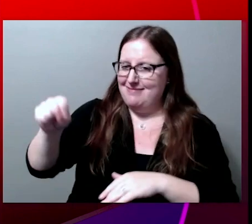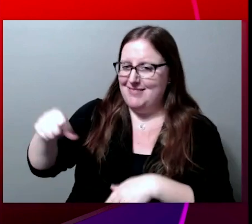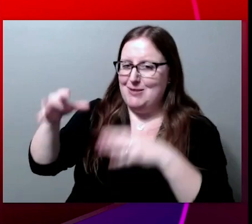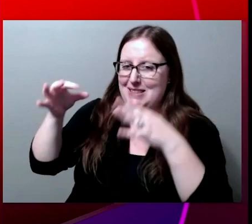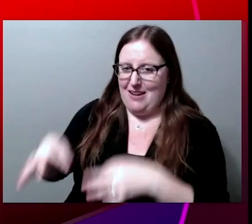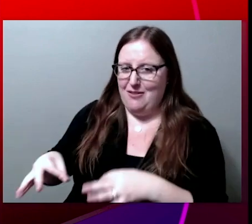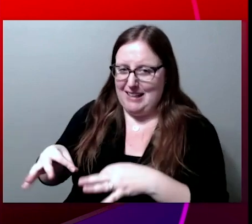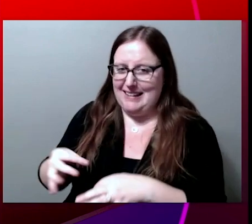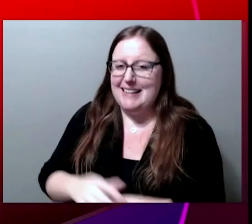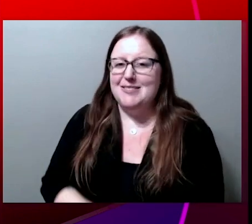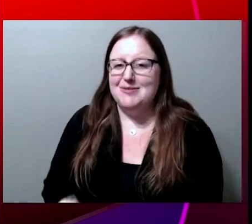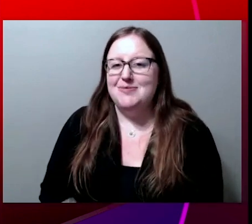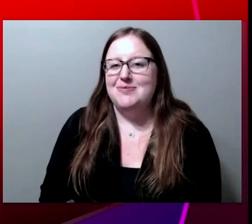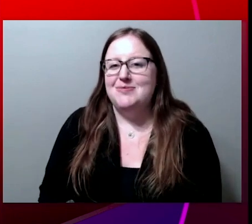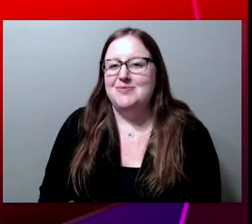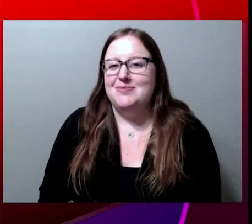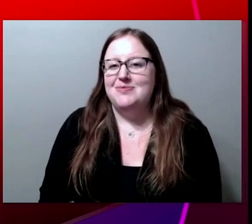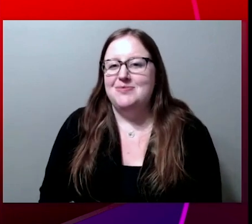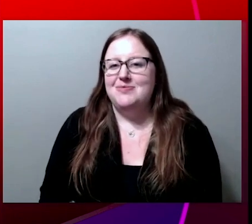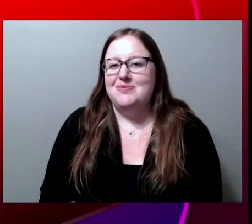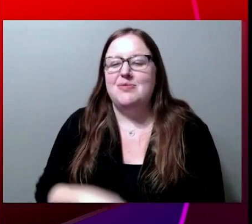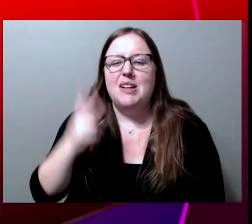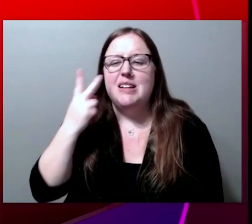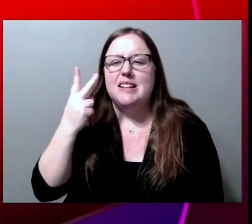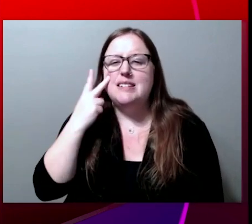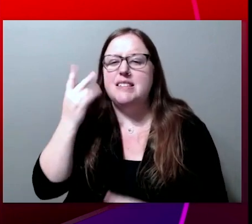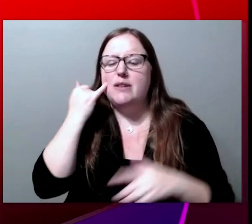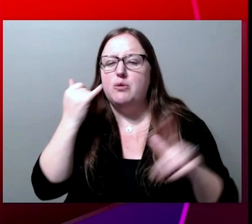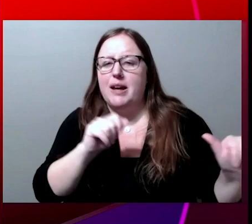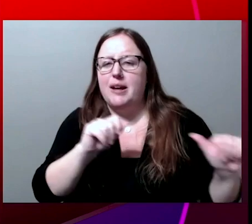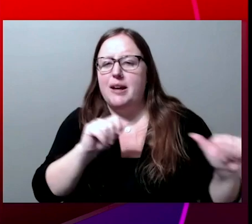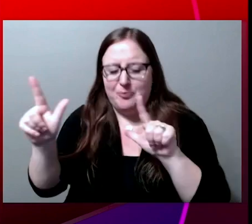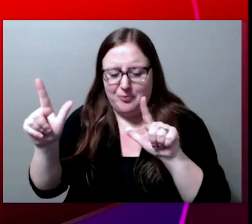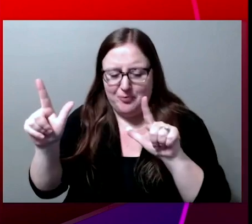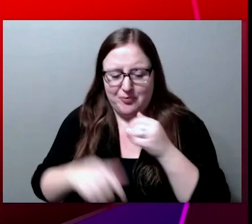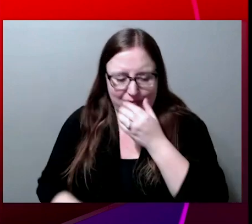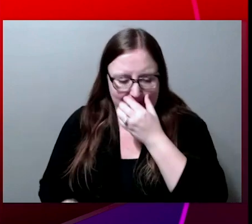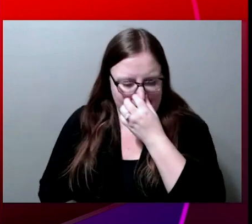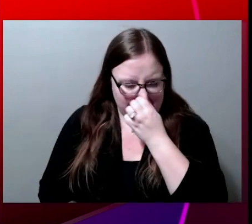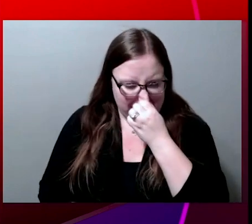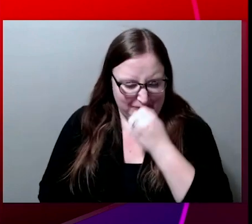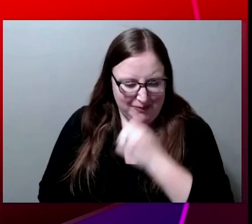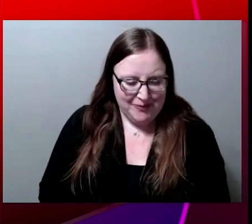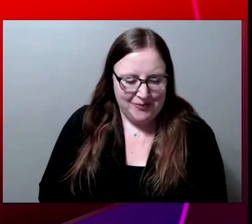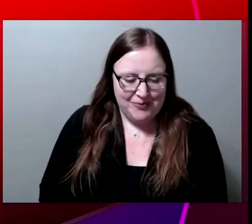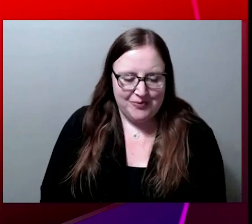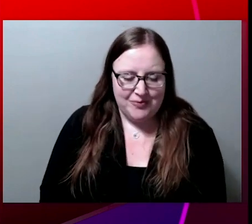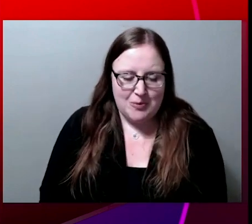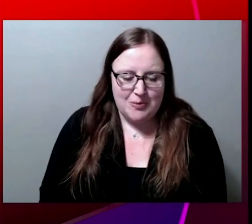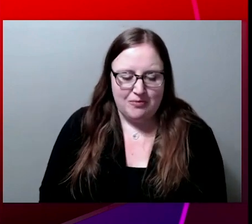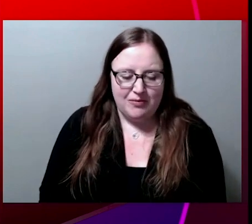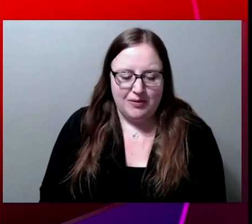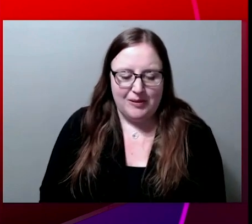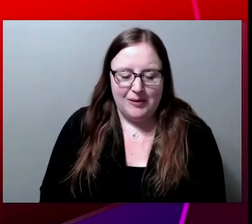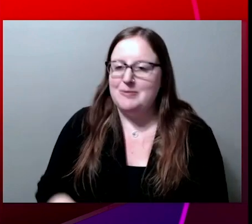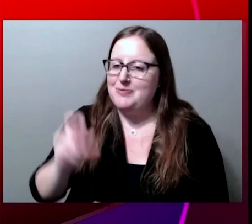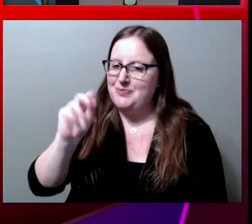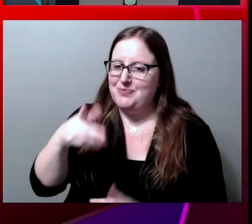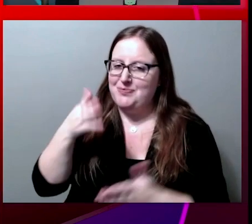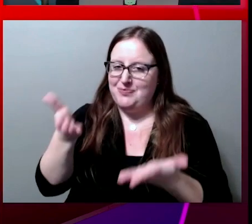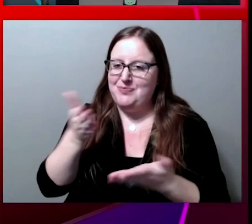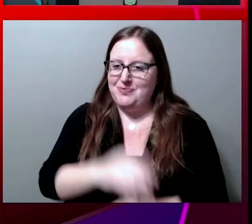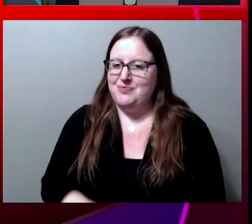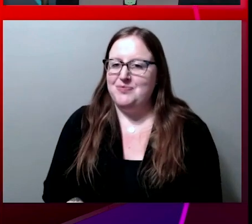Let's see if we get that brought up now. Okay, there we go. All